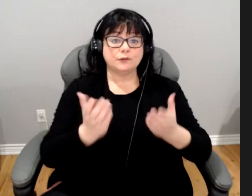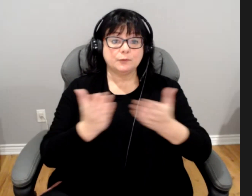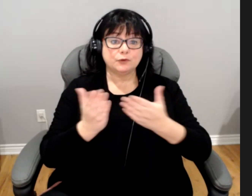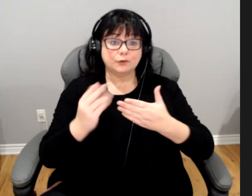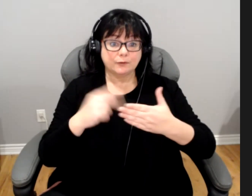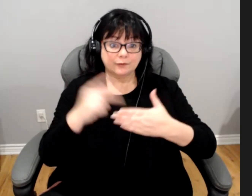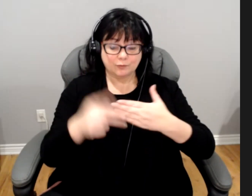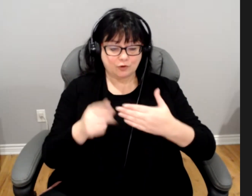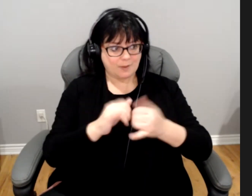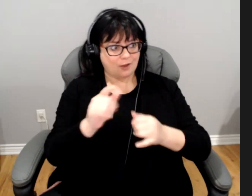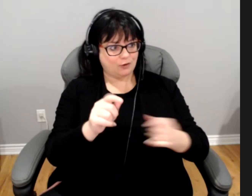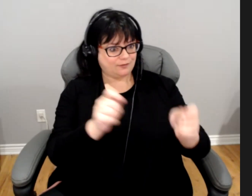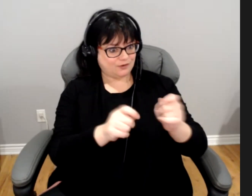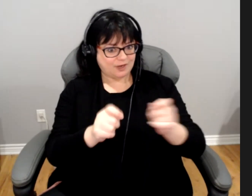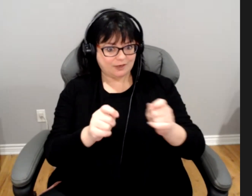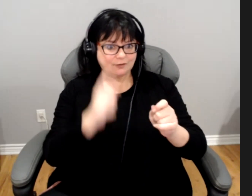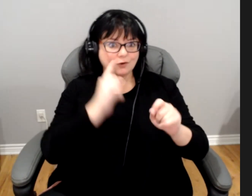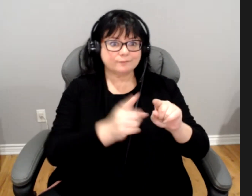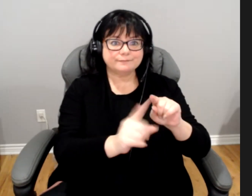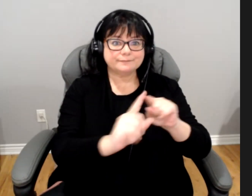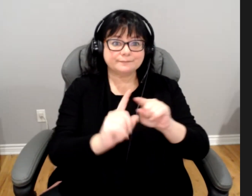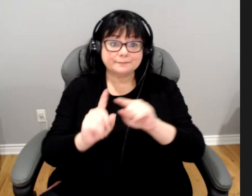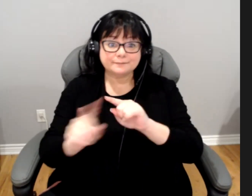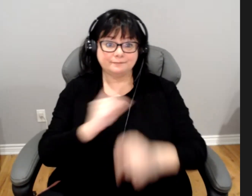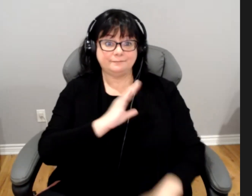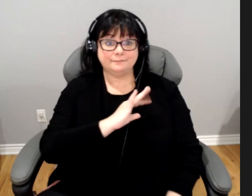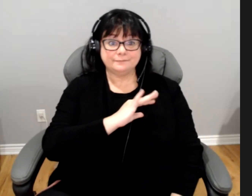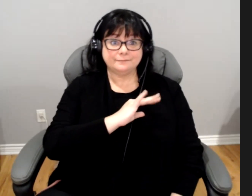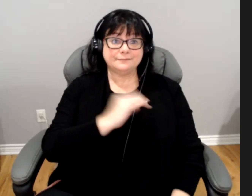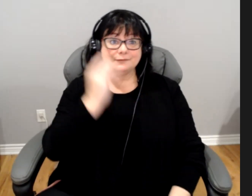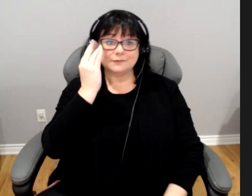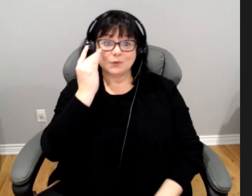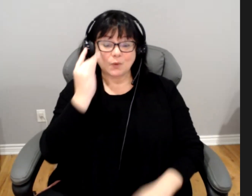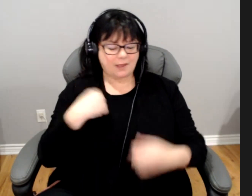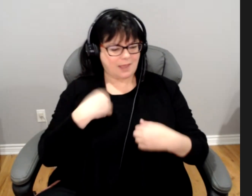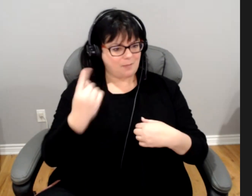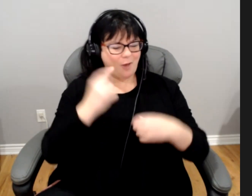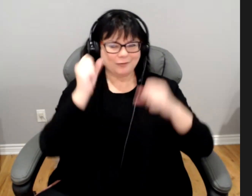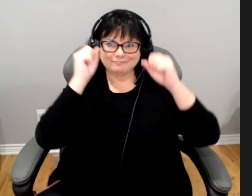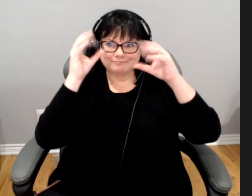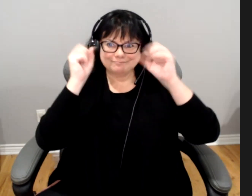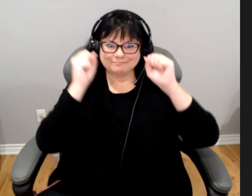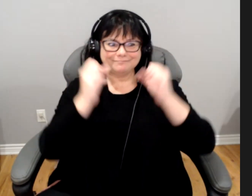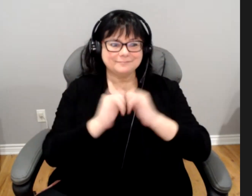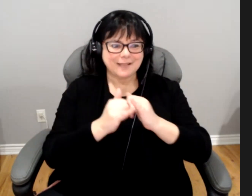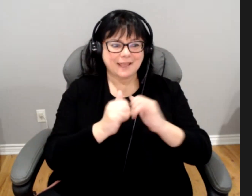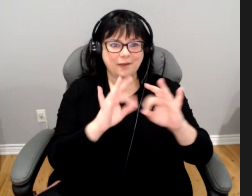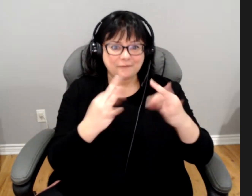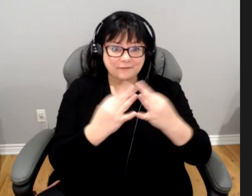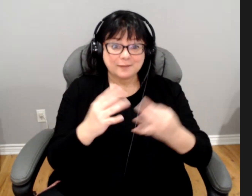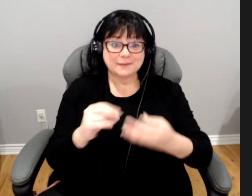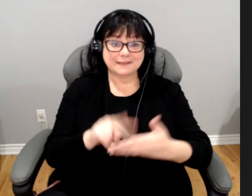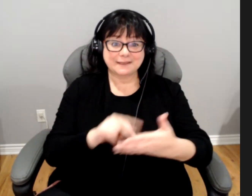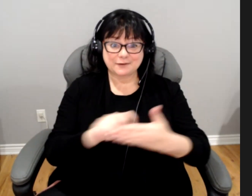of different things. So I'm always amazed because it's like family literacy. How are we going to fit that in? And yet somehow you did.